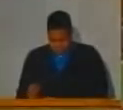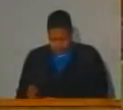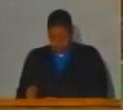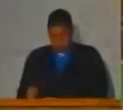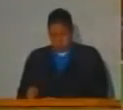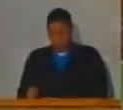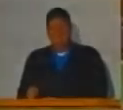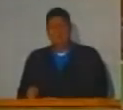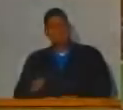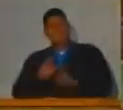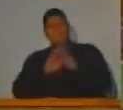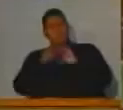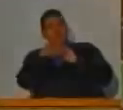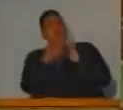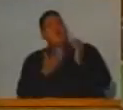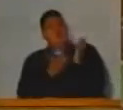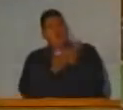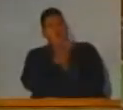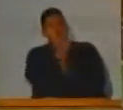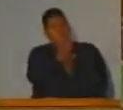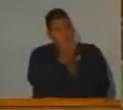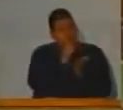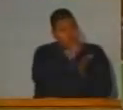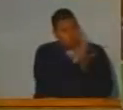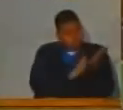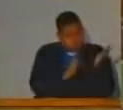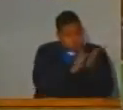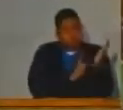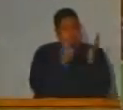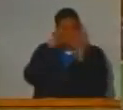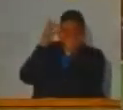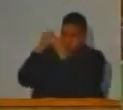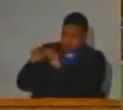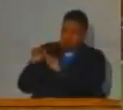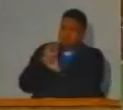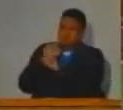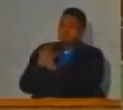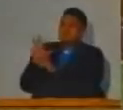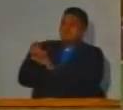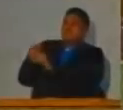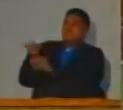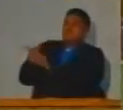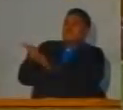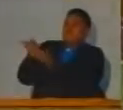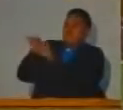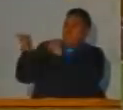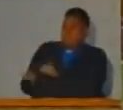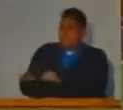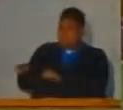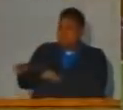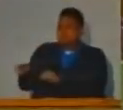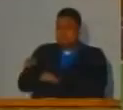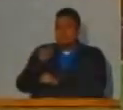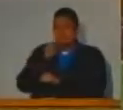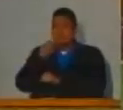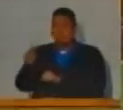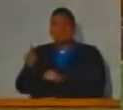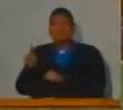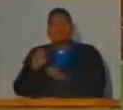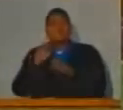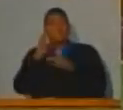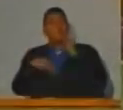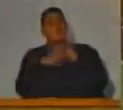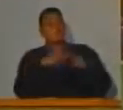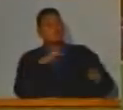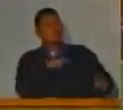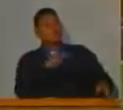Jamaica, through bipartisan cooperation and commitment, evolved an electoral system that is the envy of the